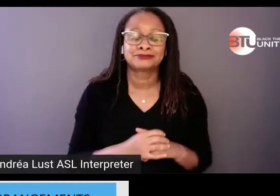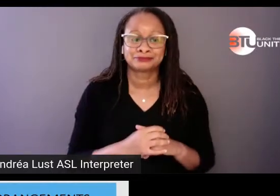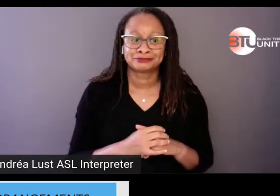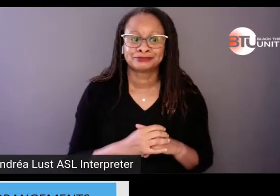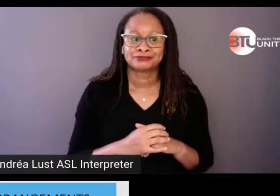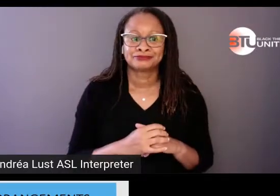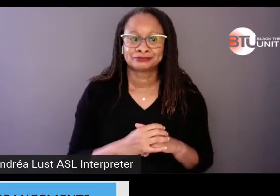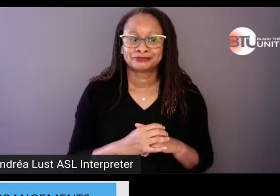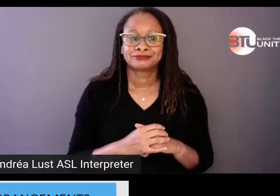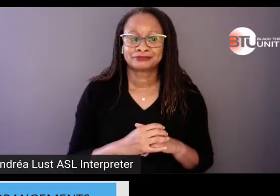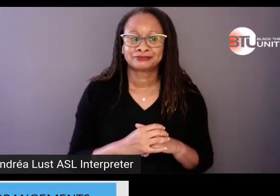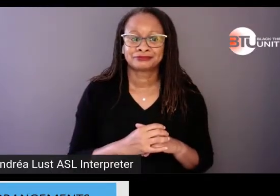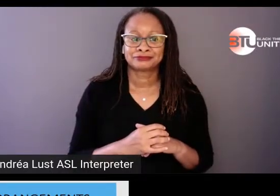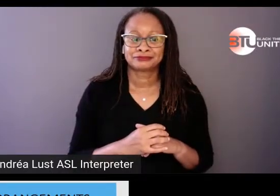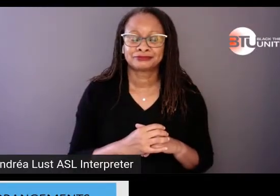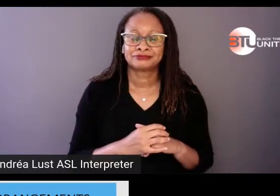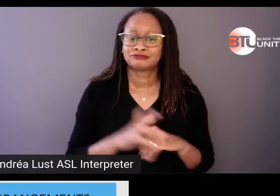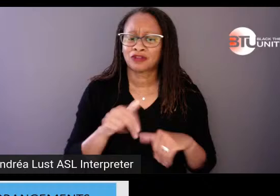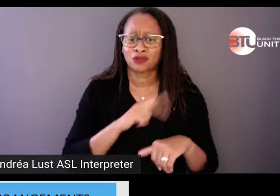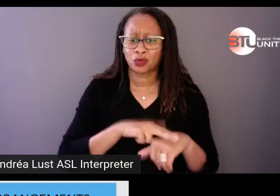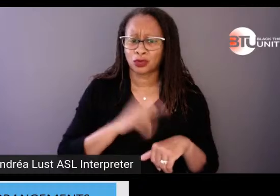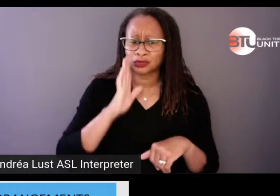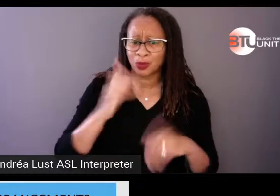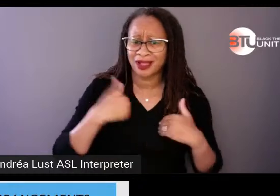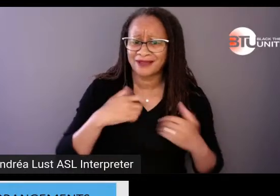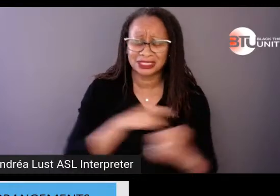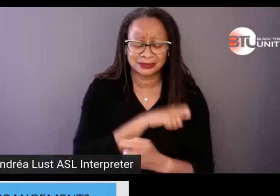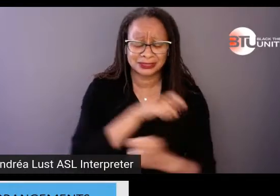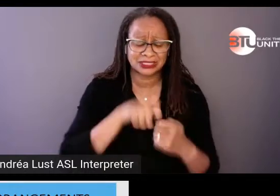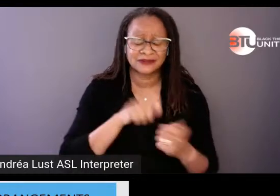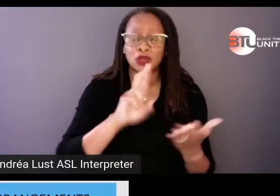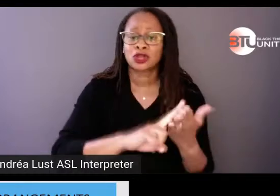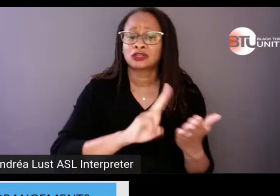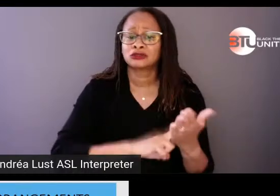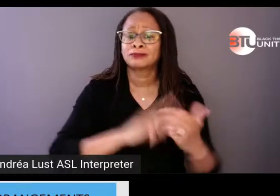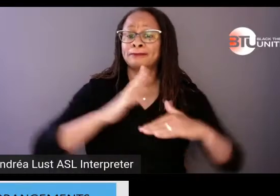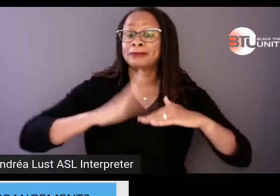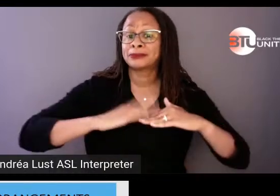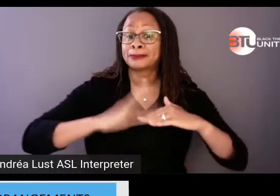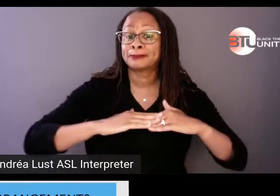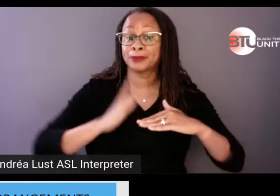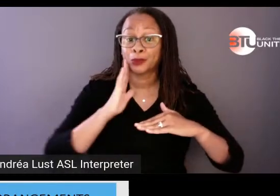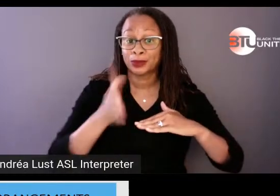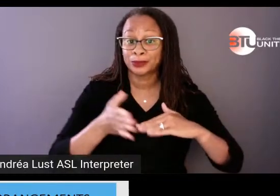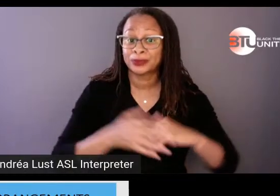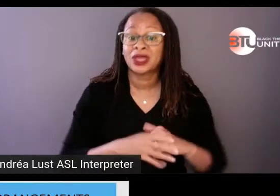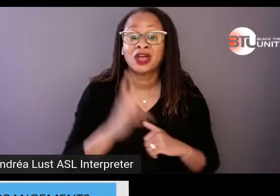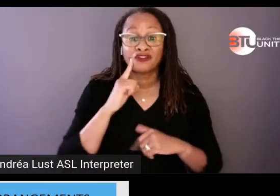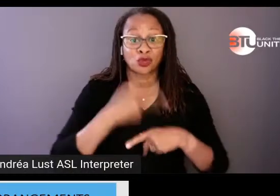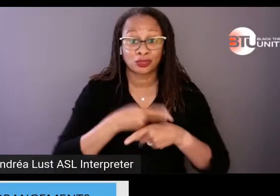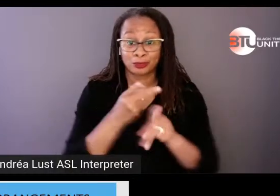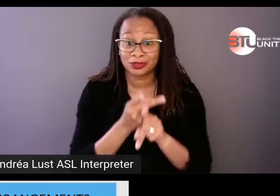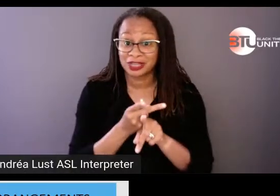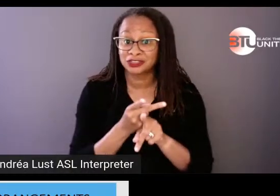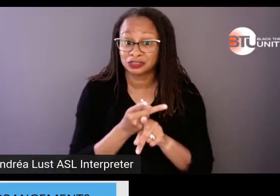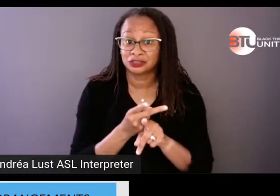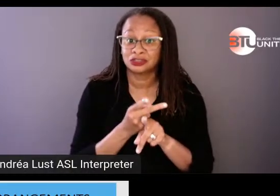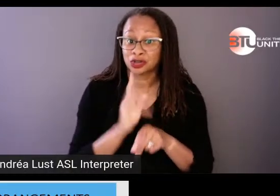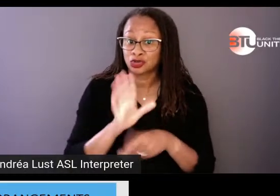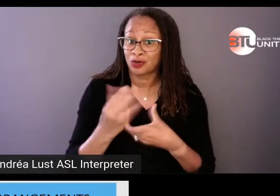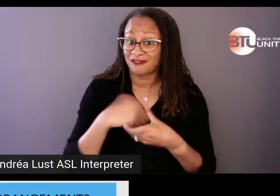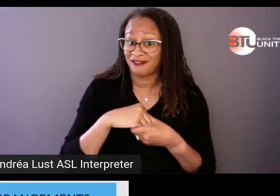course, they will have certain contractual minimums for the production that you're involved